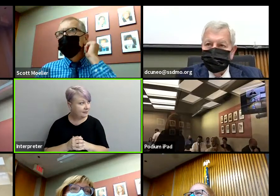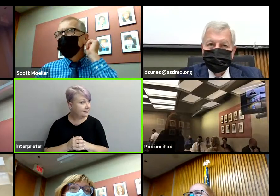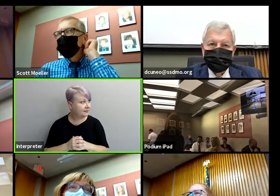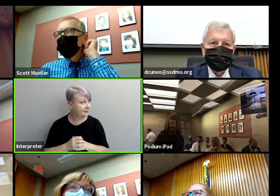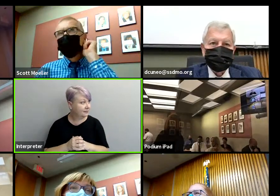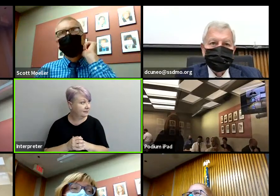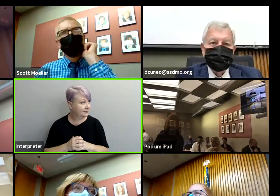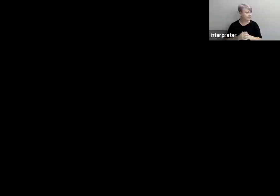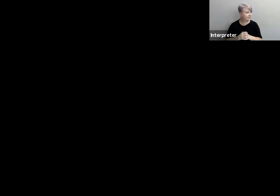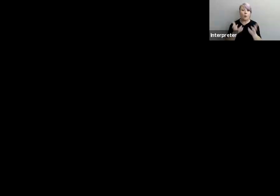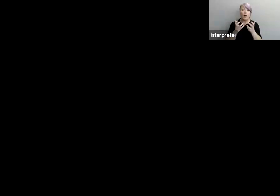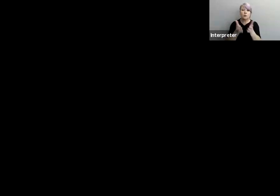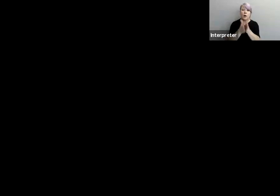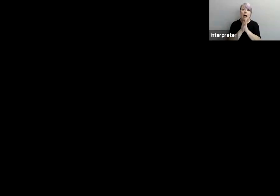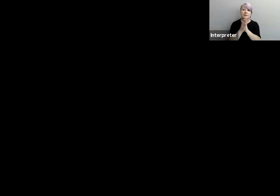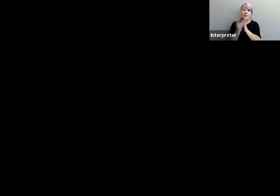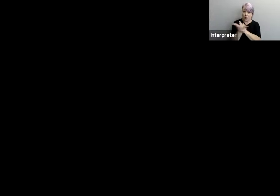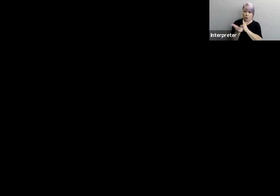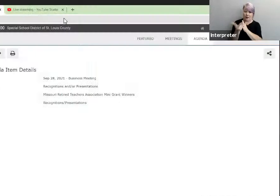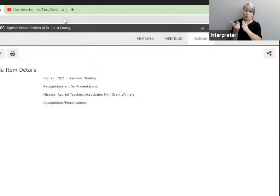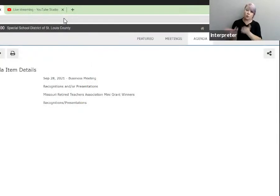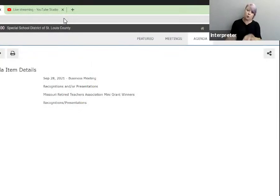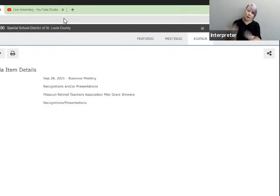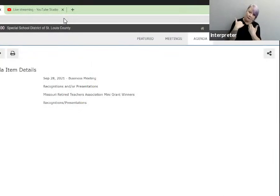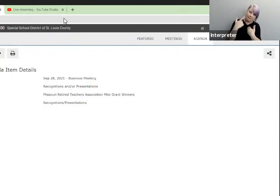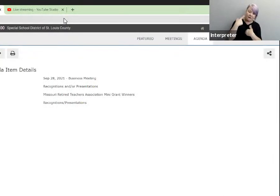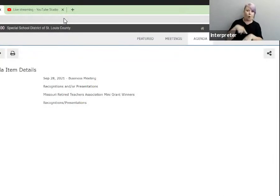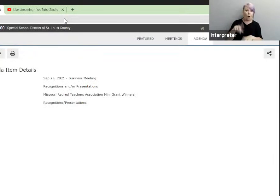I'd like to invite you guys to come up for a photo.